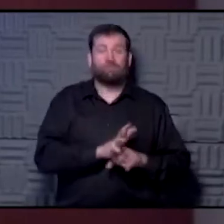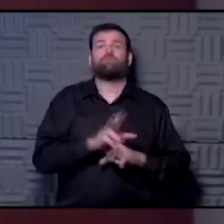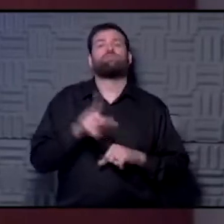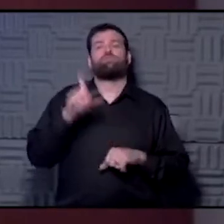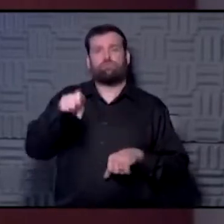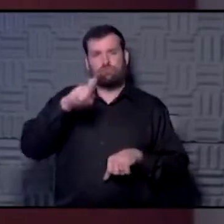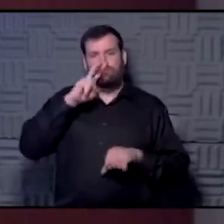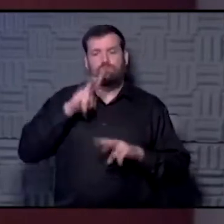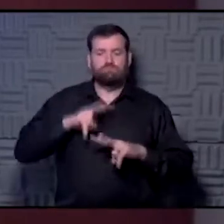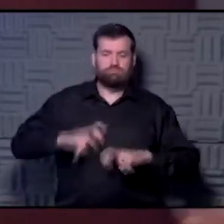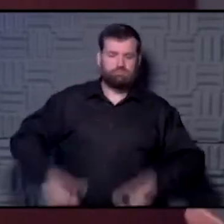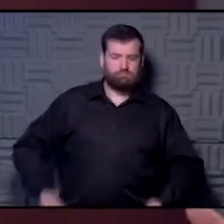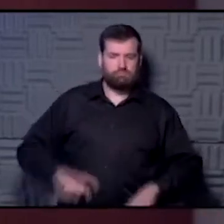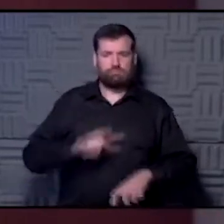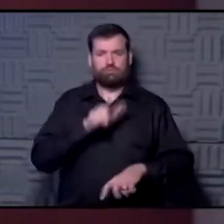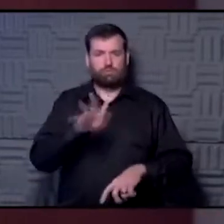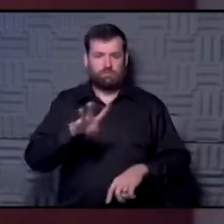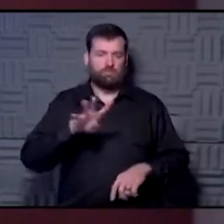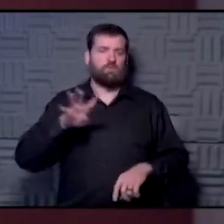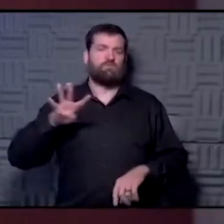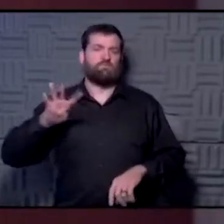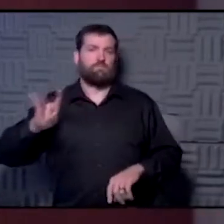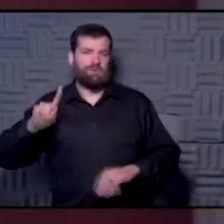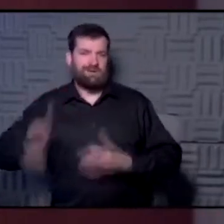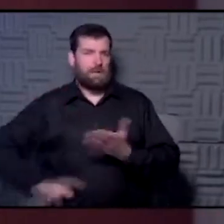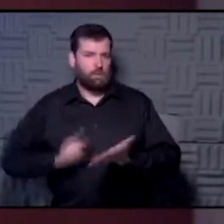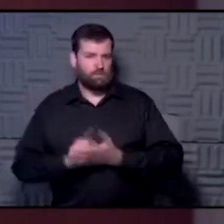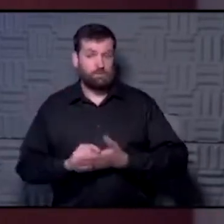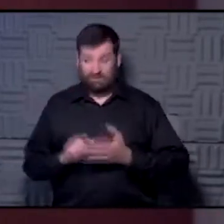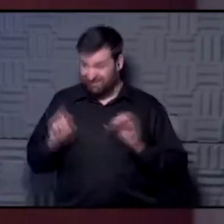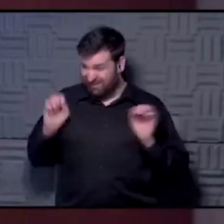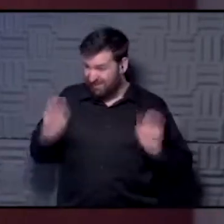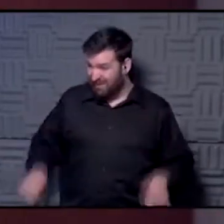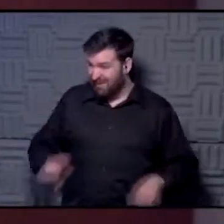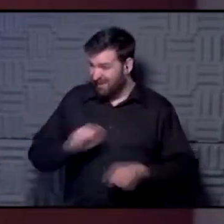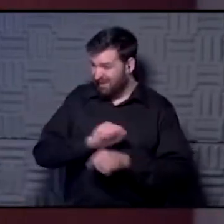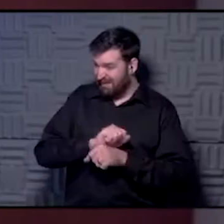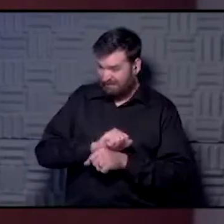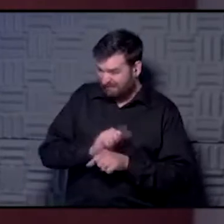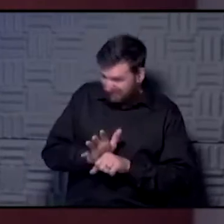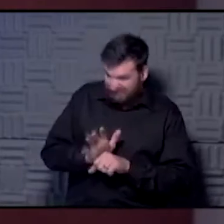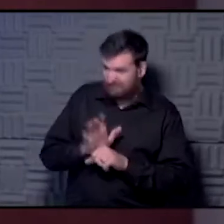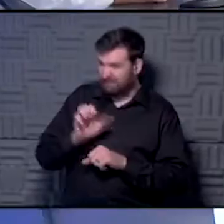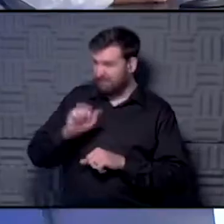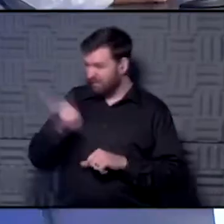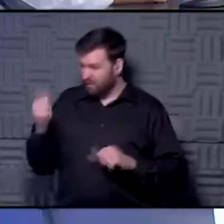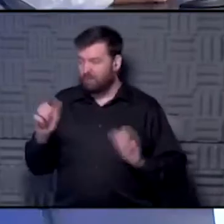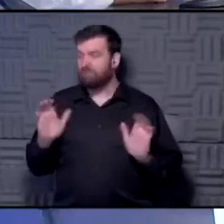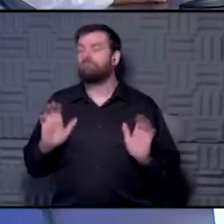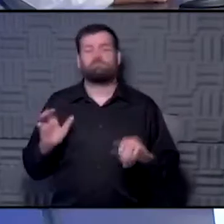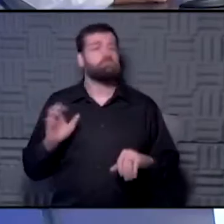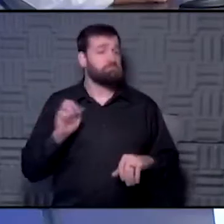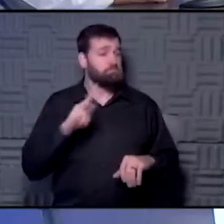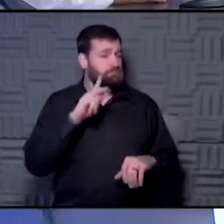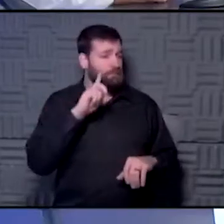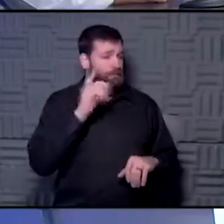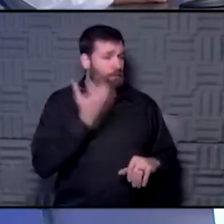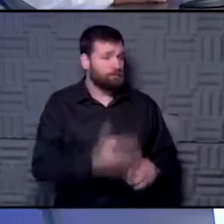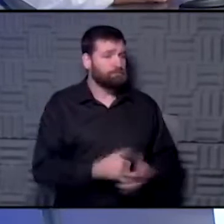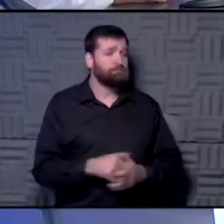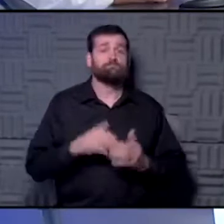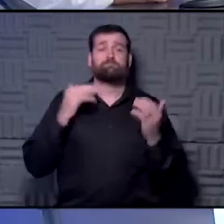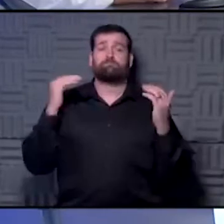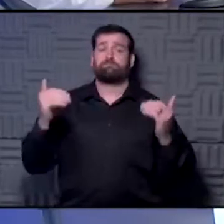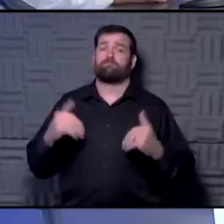it for 24 to 48 hours before thinking, oh, wow, could these symptoms be from something else? Yeah, exactly. I think that sounds good. All right, so